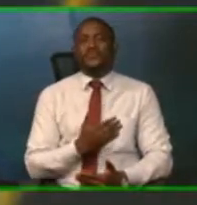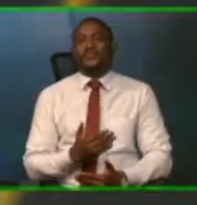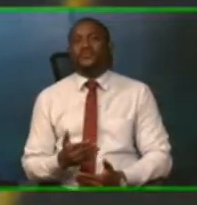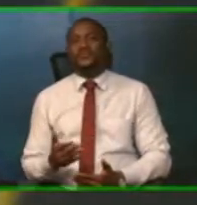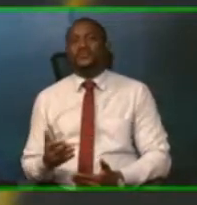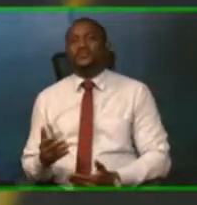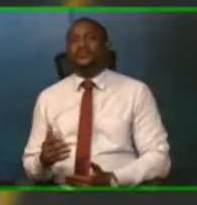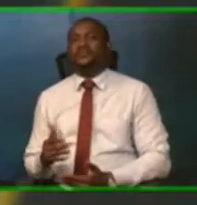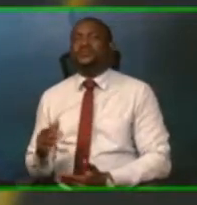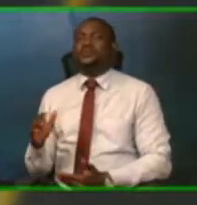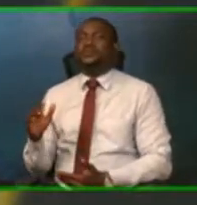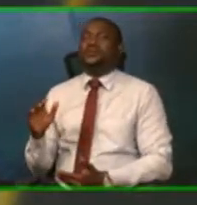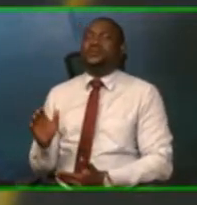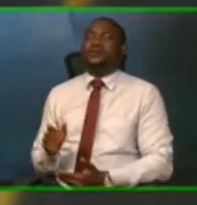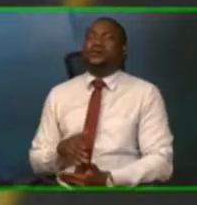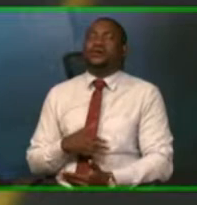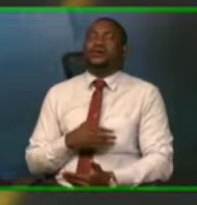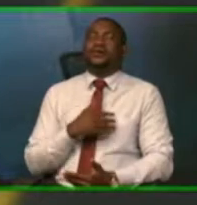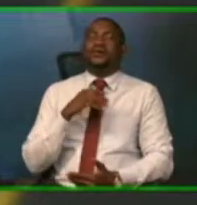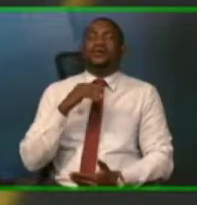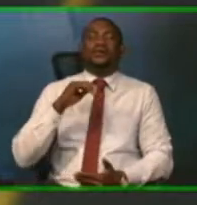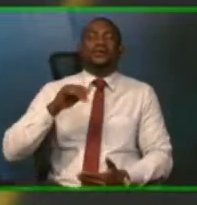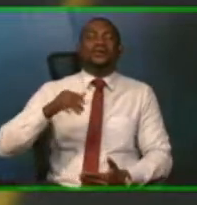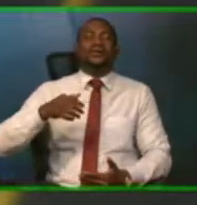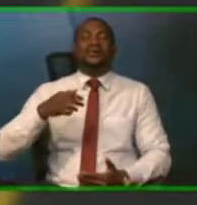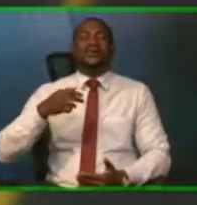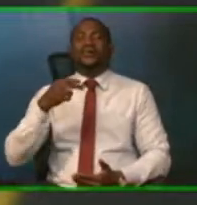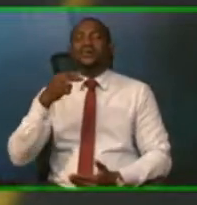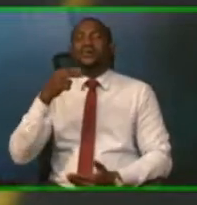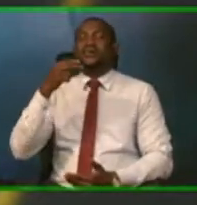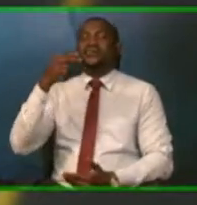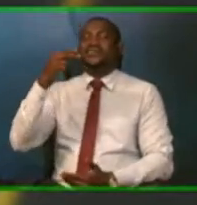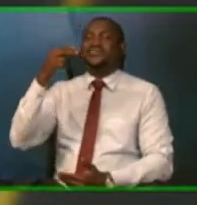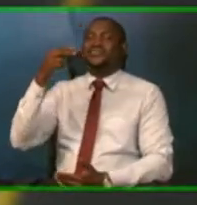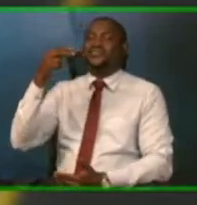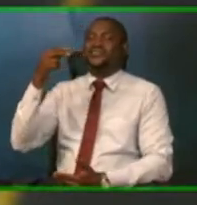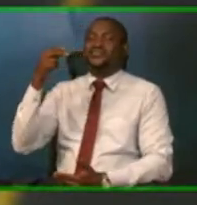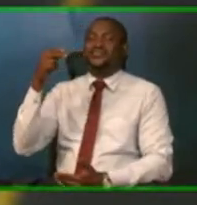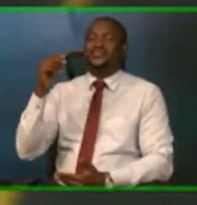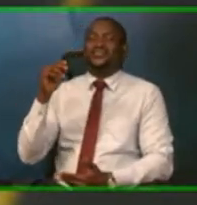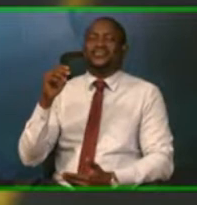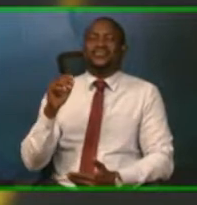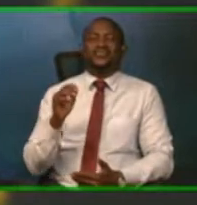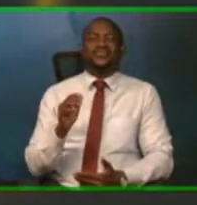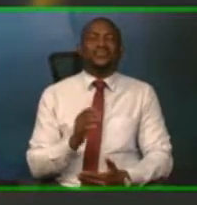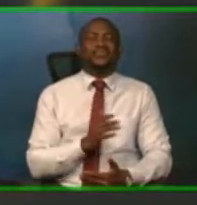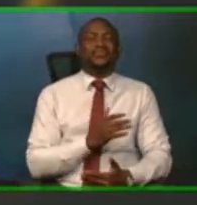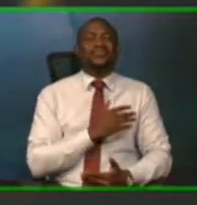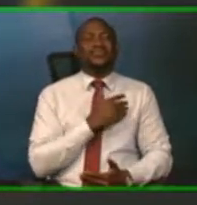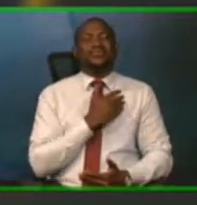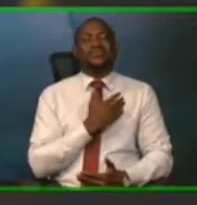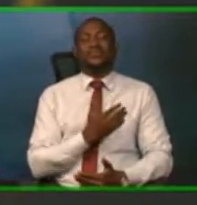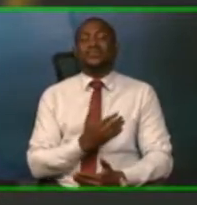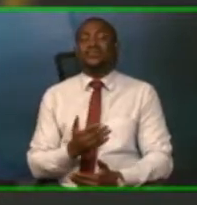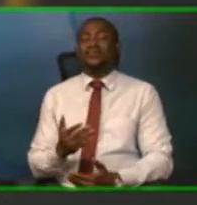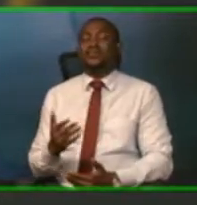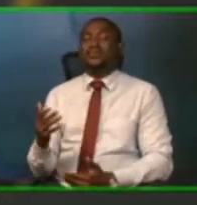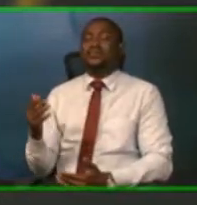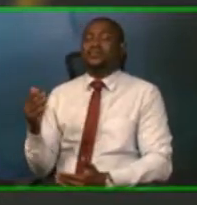Yeshua, ah, ah, ah, ah.